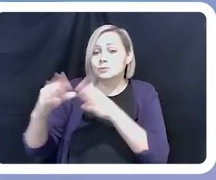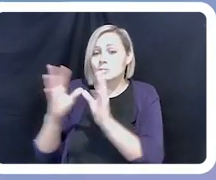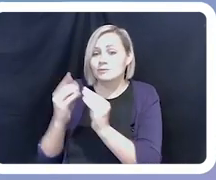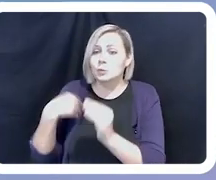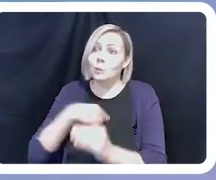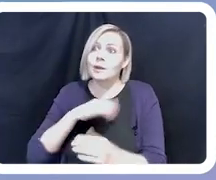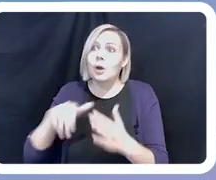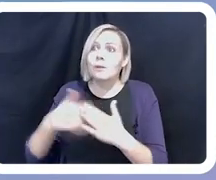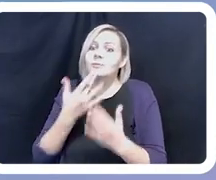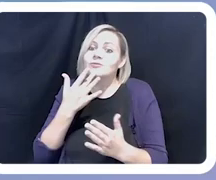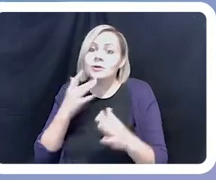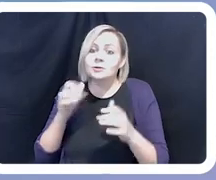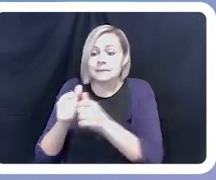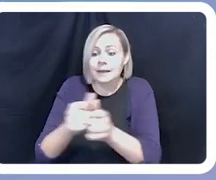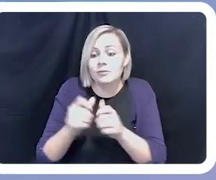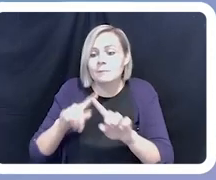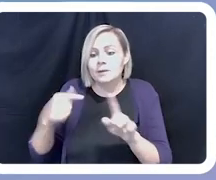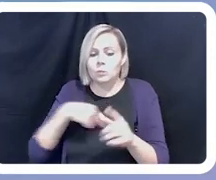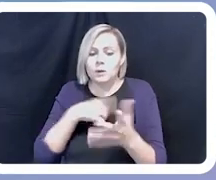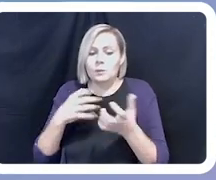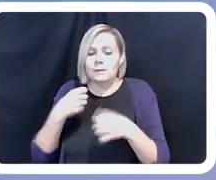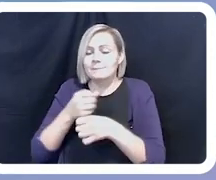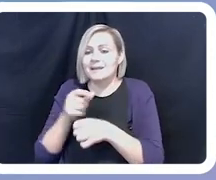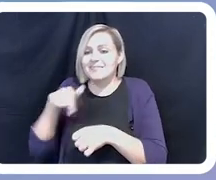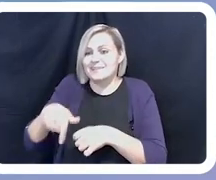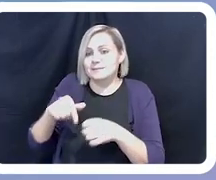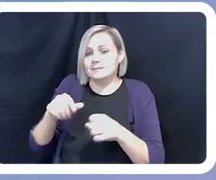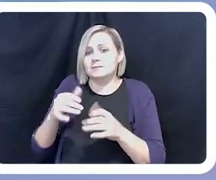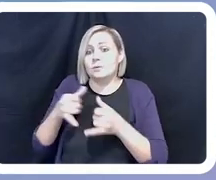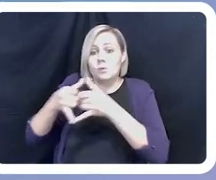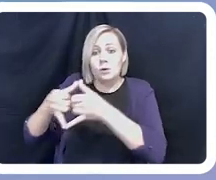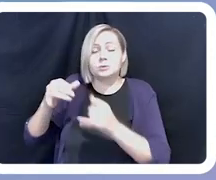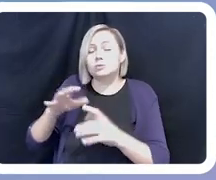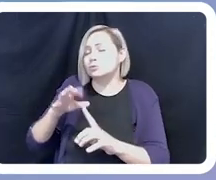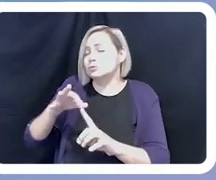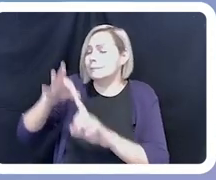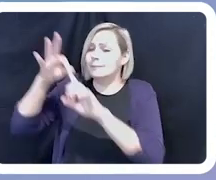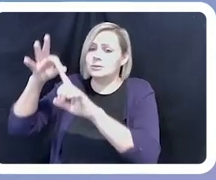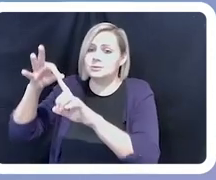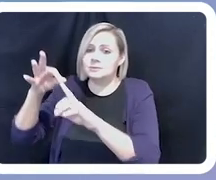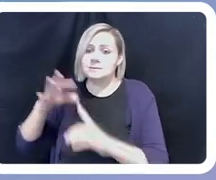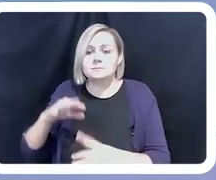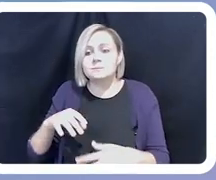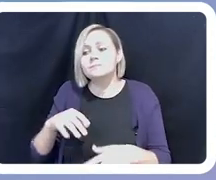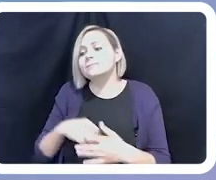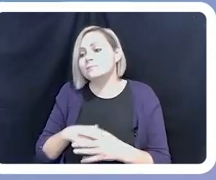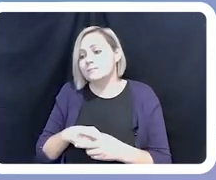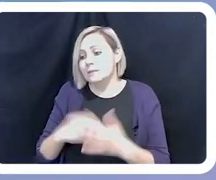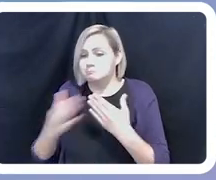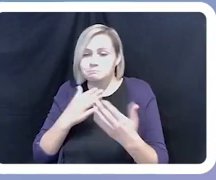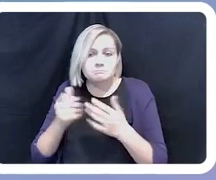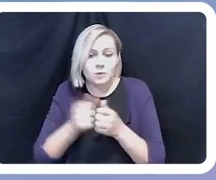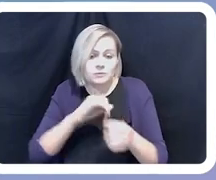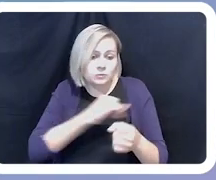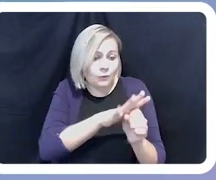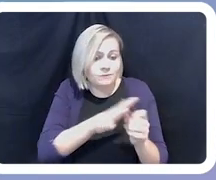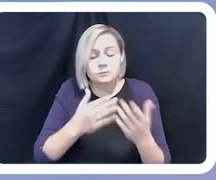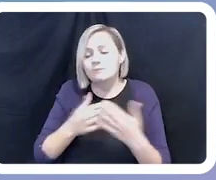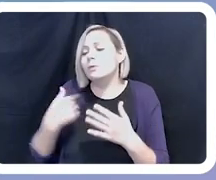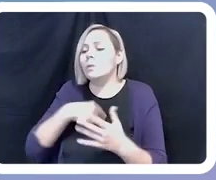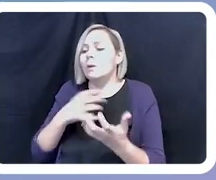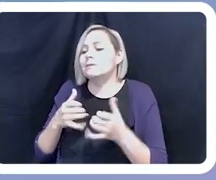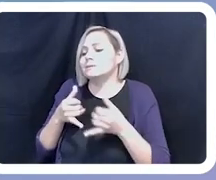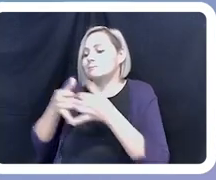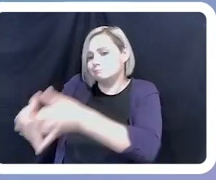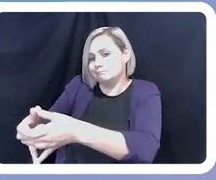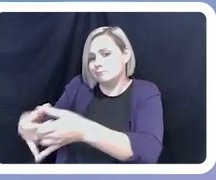love to be together. But we wanted to make this award as super special as possible, even with the pandemic, and wanted to deliver this award